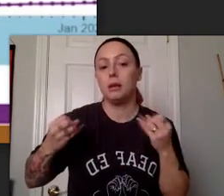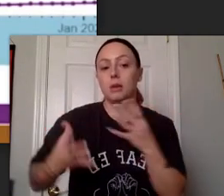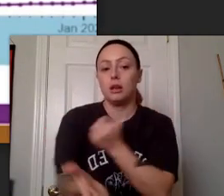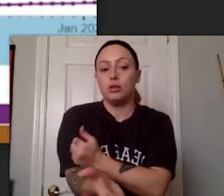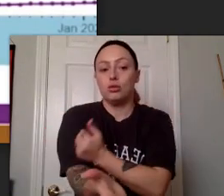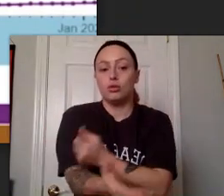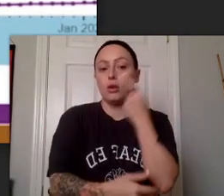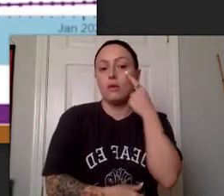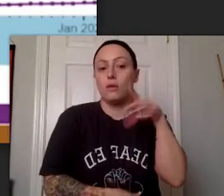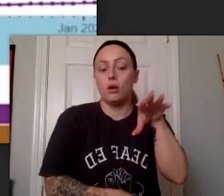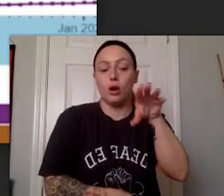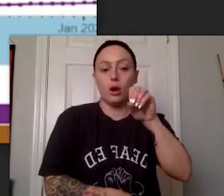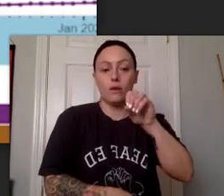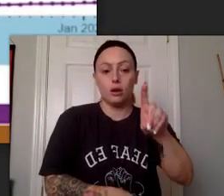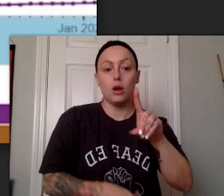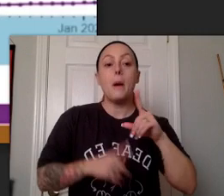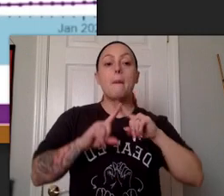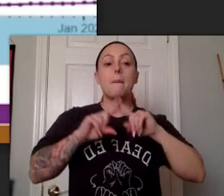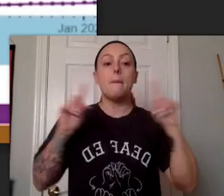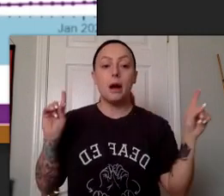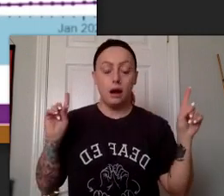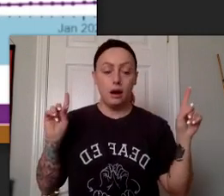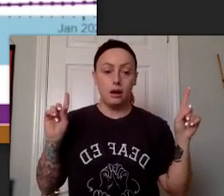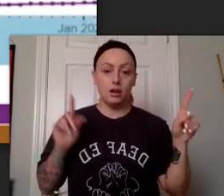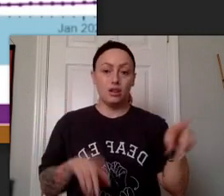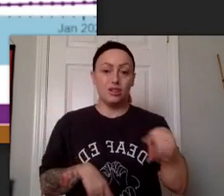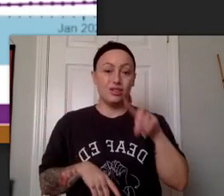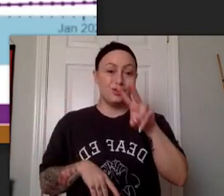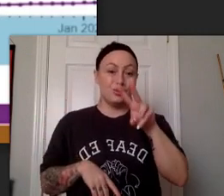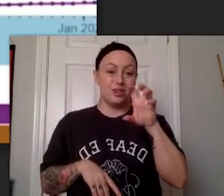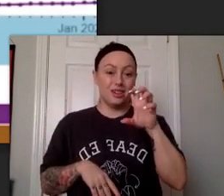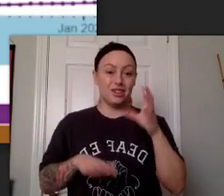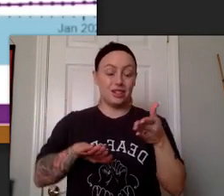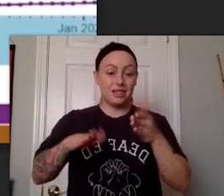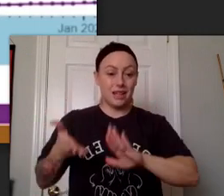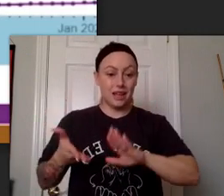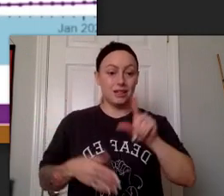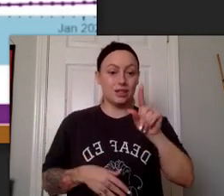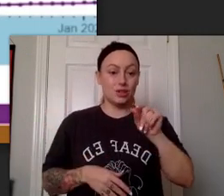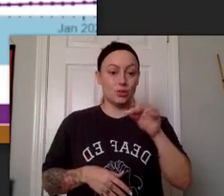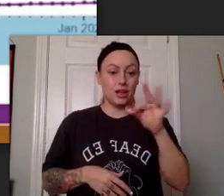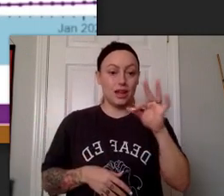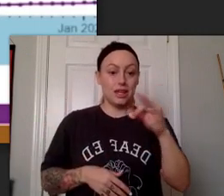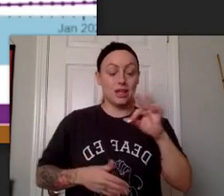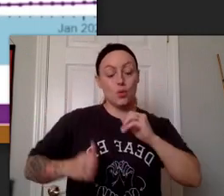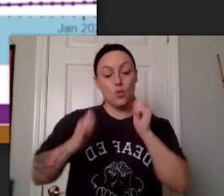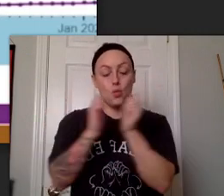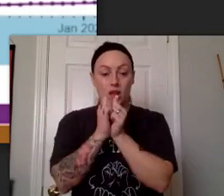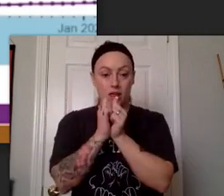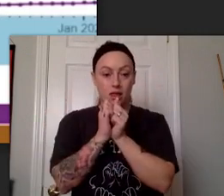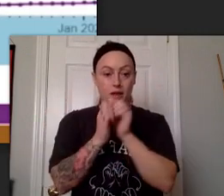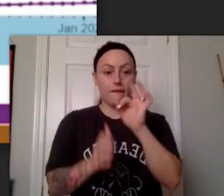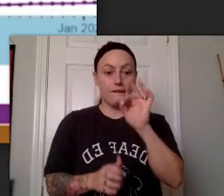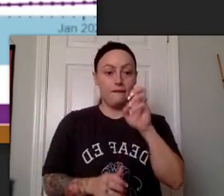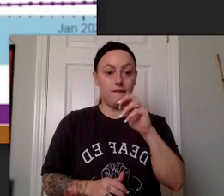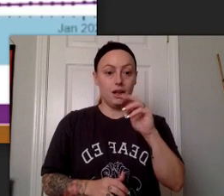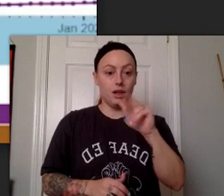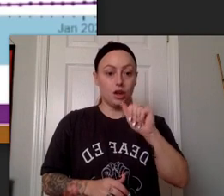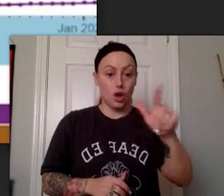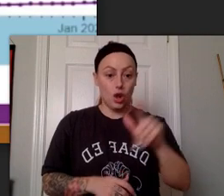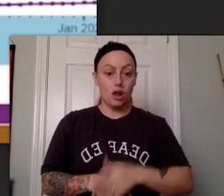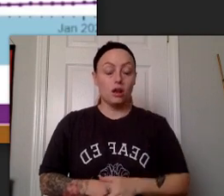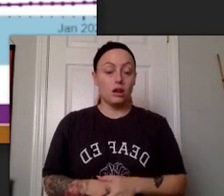but regardless, a little over 200 deaths in 2019 with specific mention of fentanyl. In 2020, that number jumped